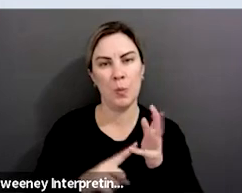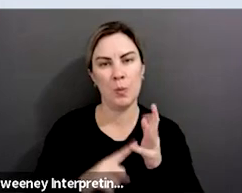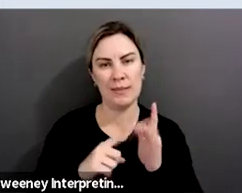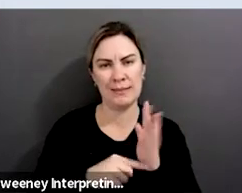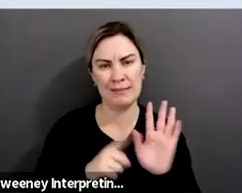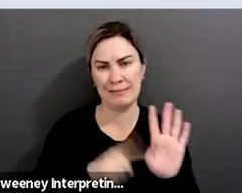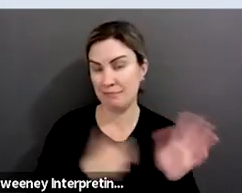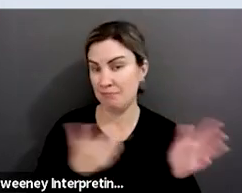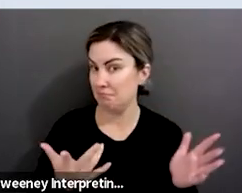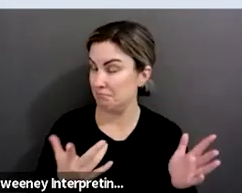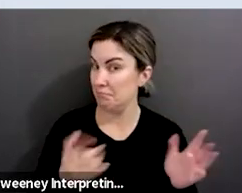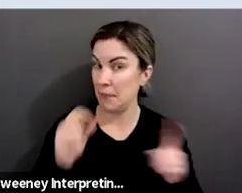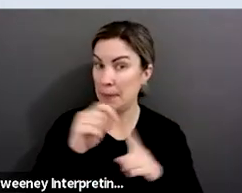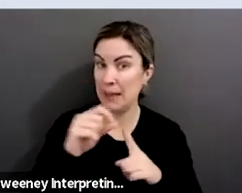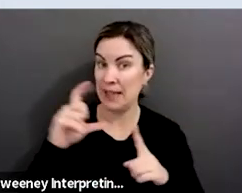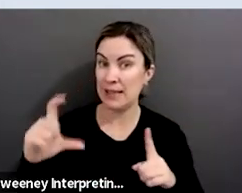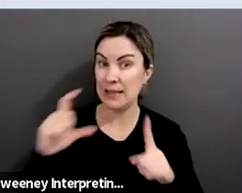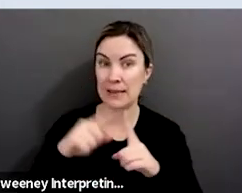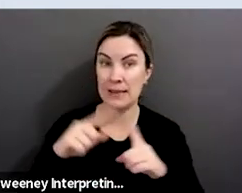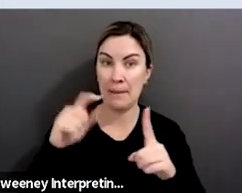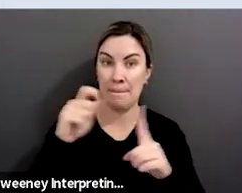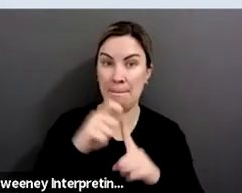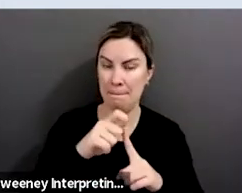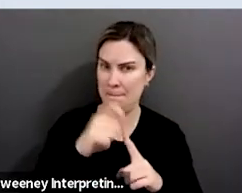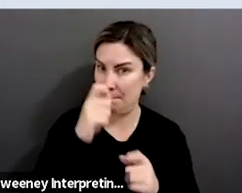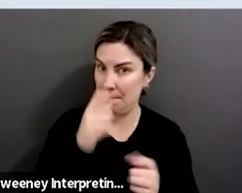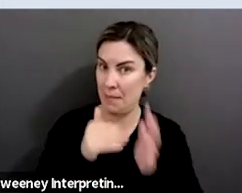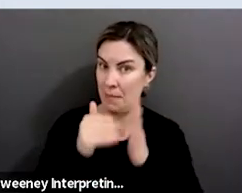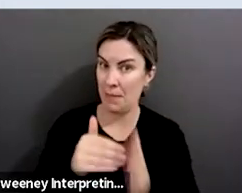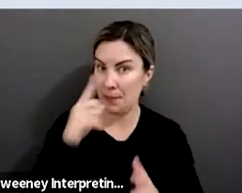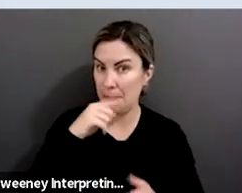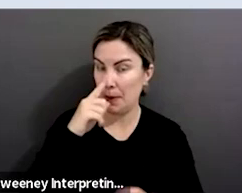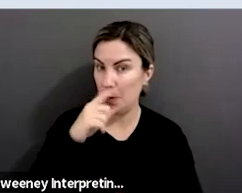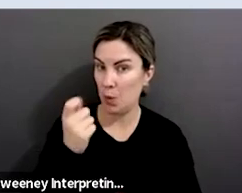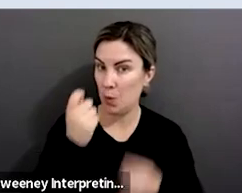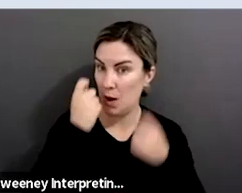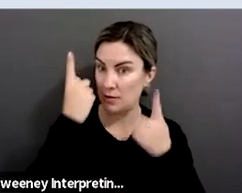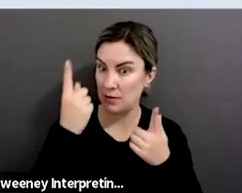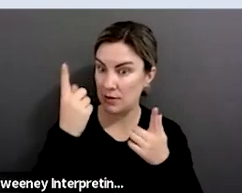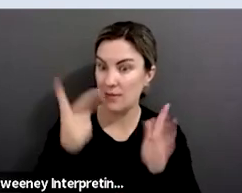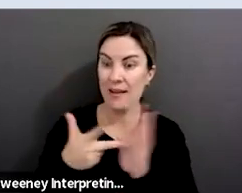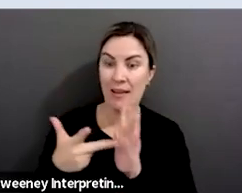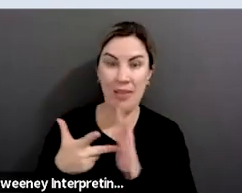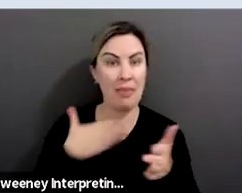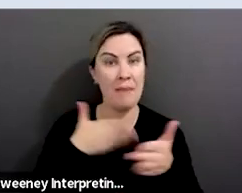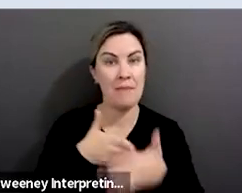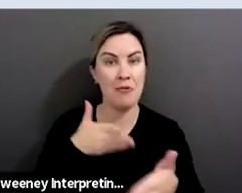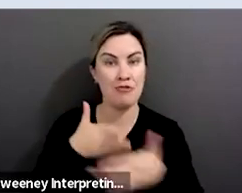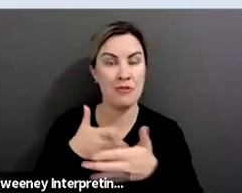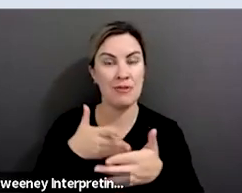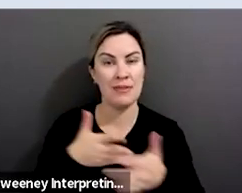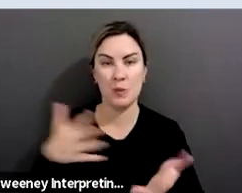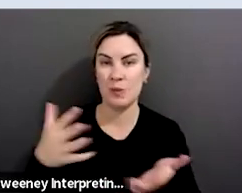Does PSEP also help people in understanding how they can remove, I'm assuming, other structural barriers to safety,